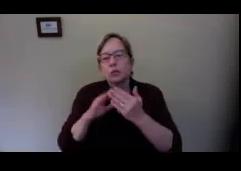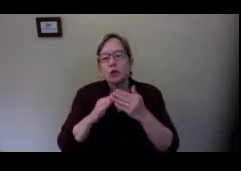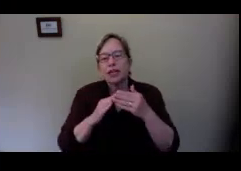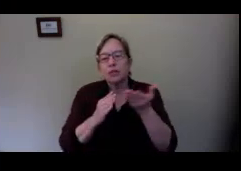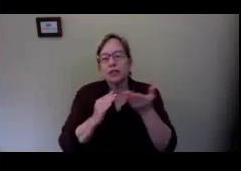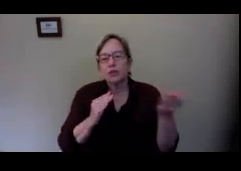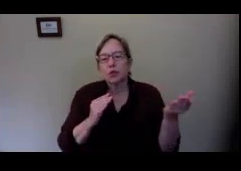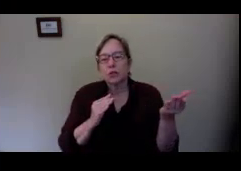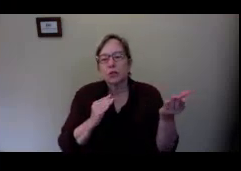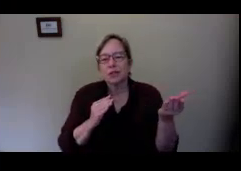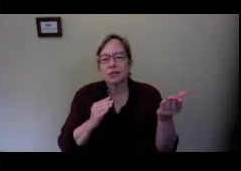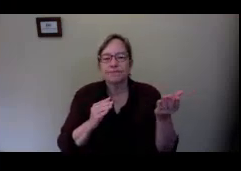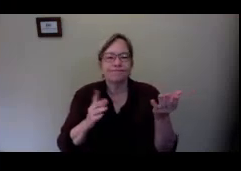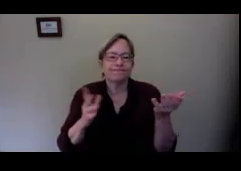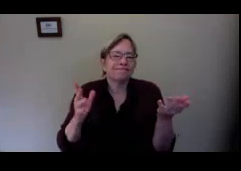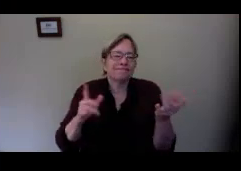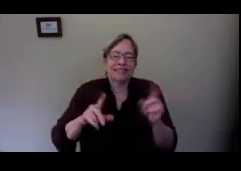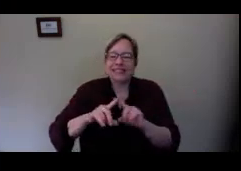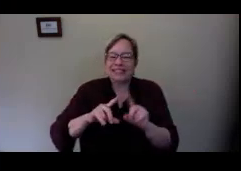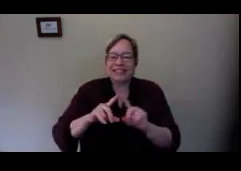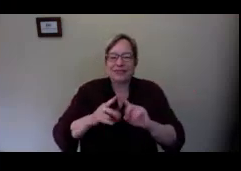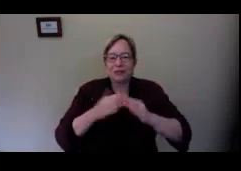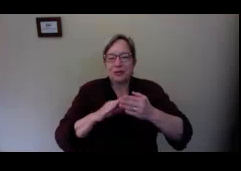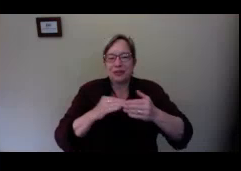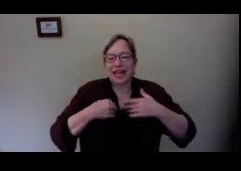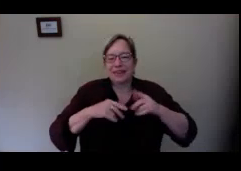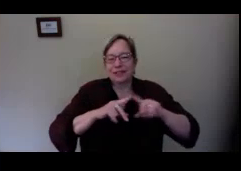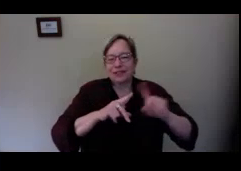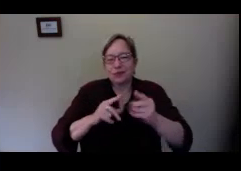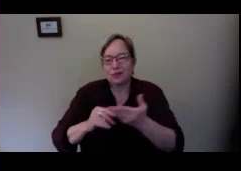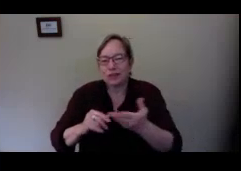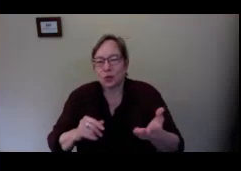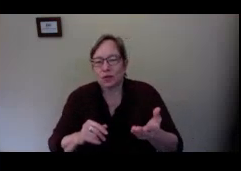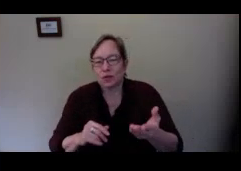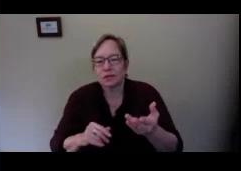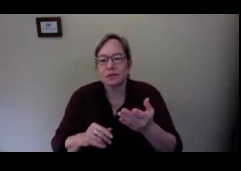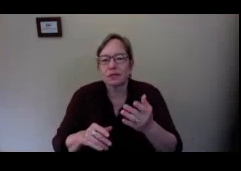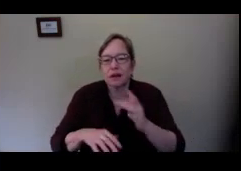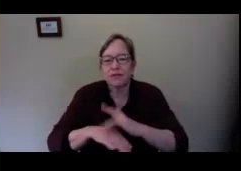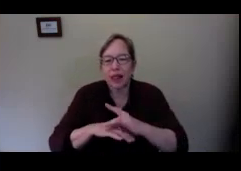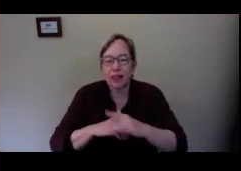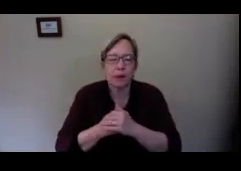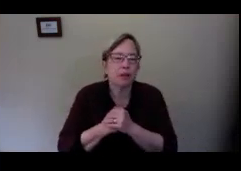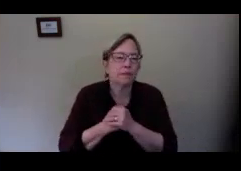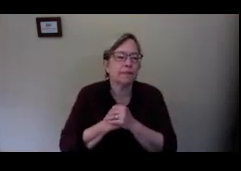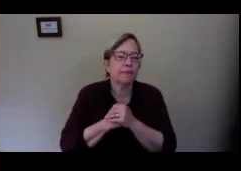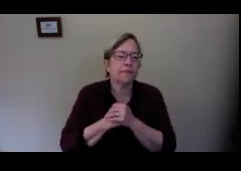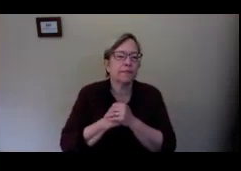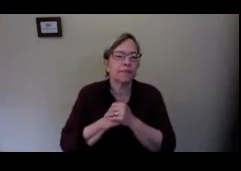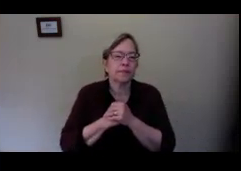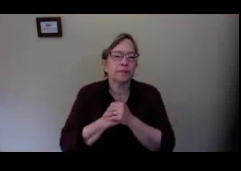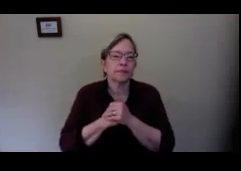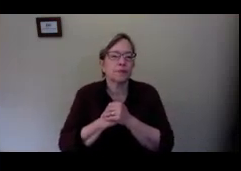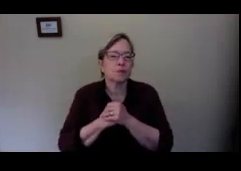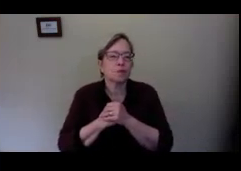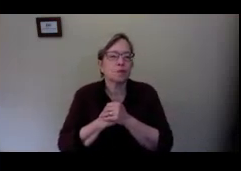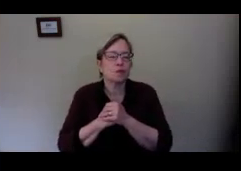Community resources. Resources are going to vary by community. If there are services or